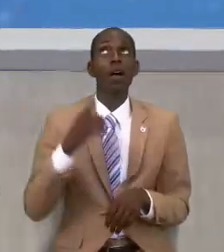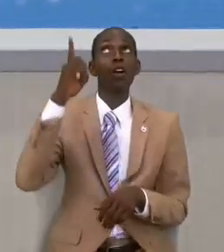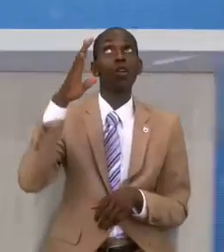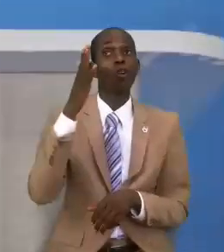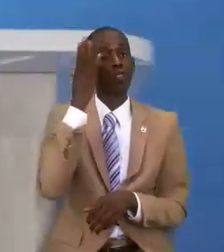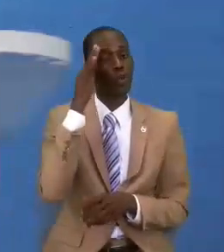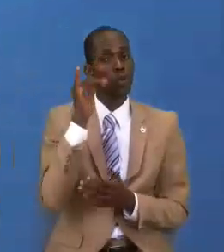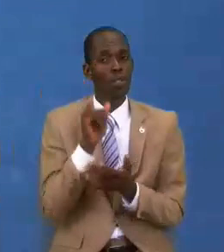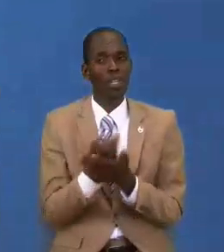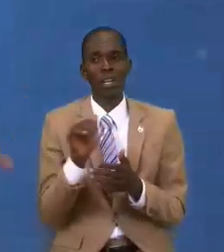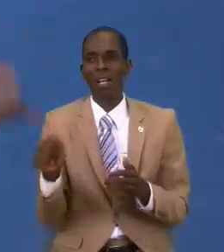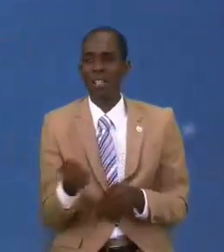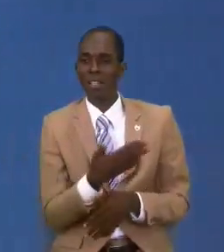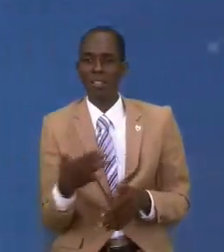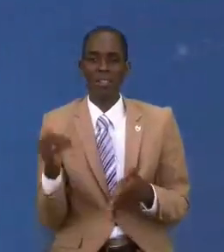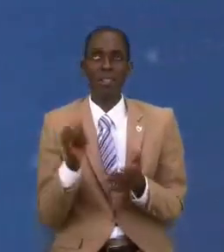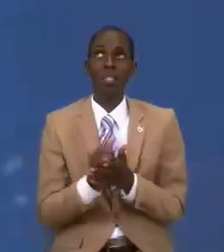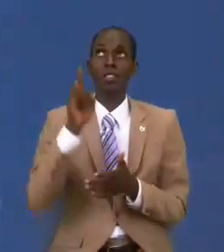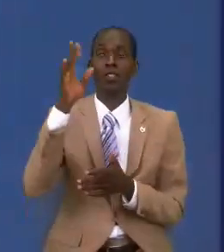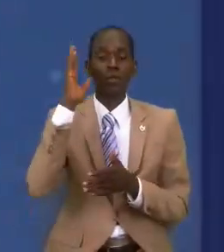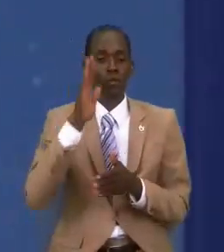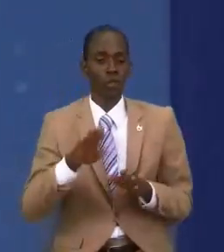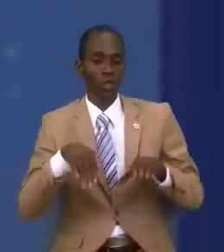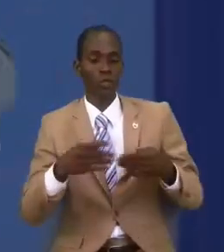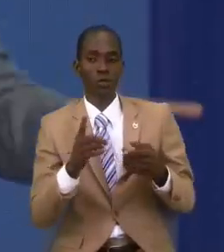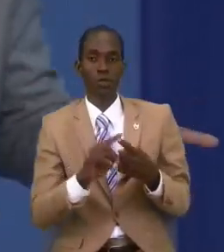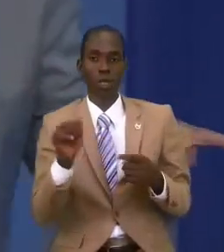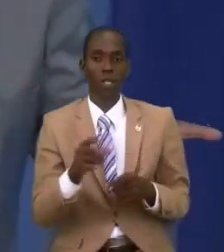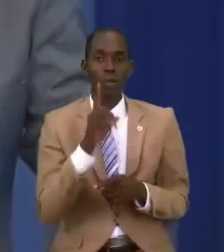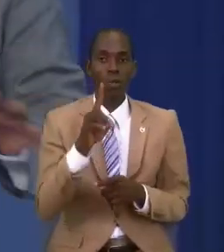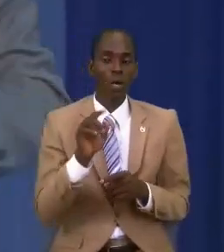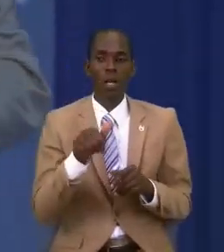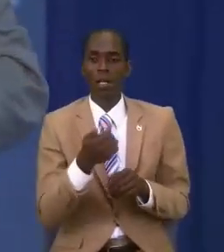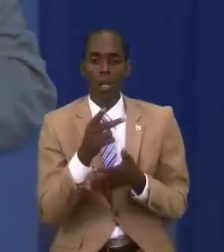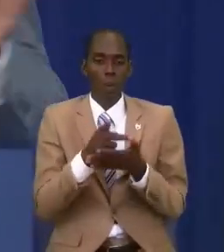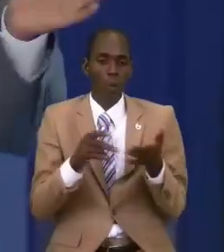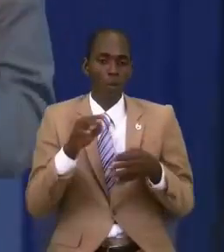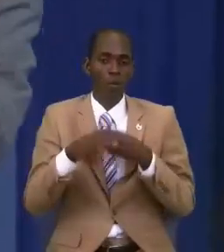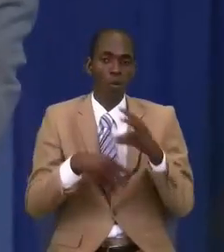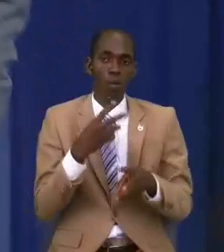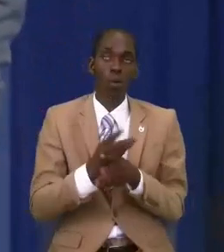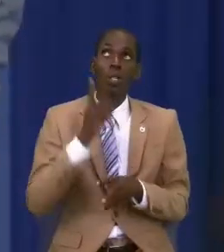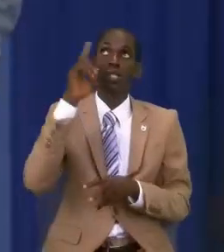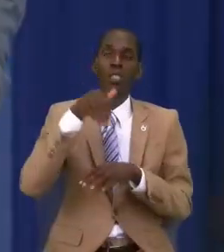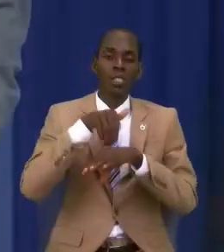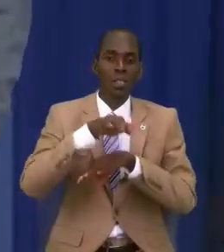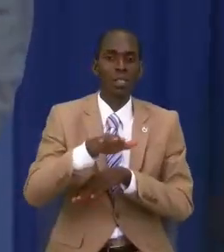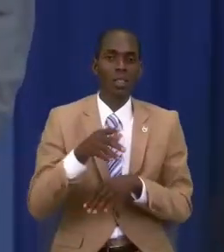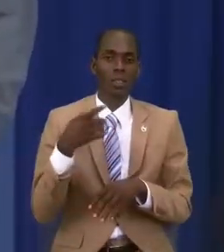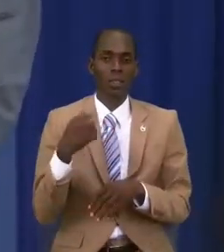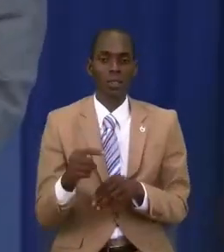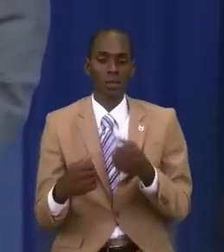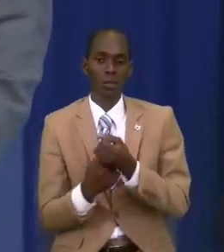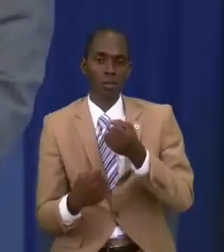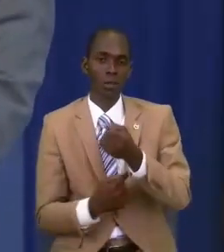any part of the world, he sent the cornerstone, he sent Christ, and will find him. He'll be